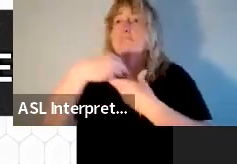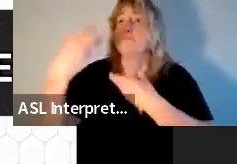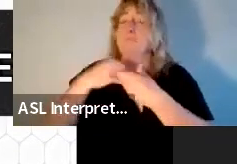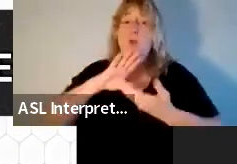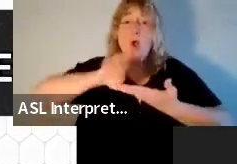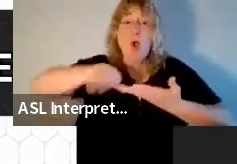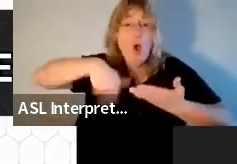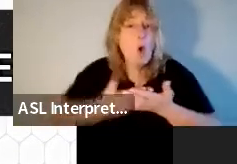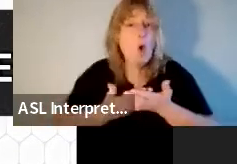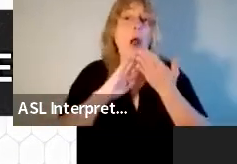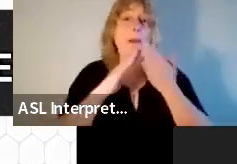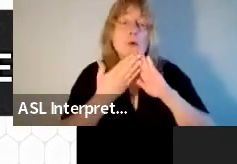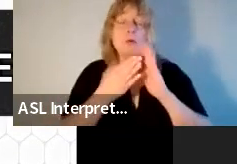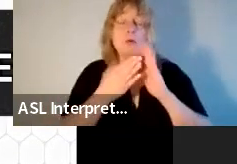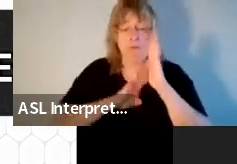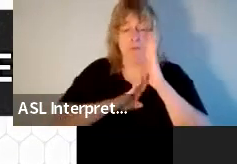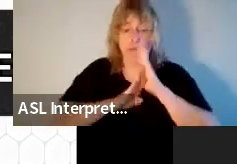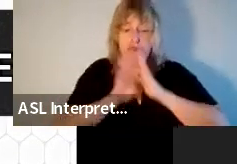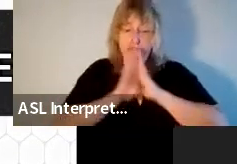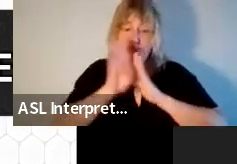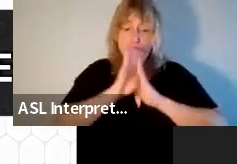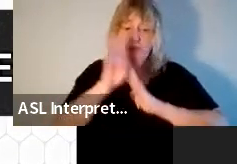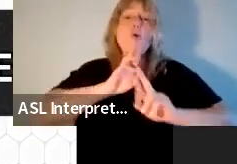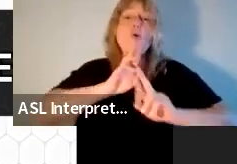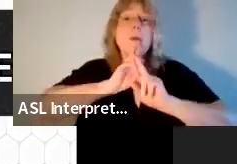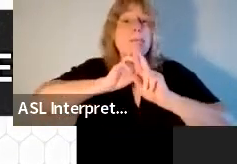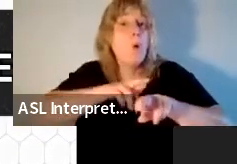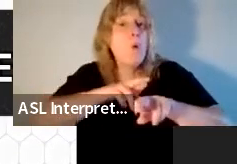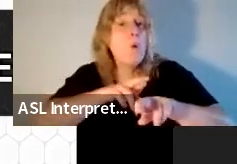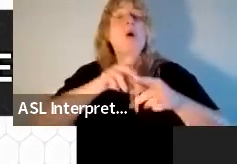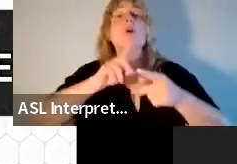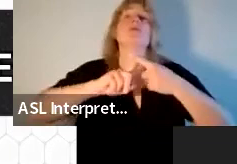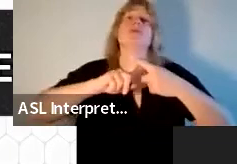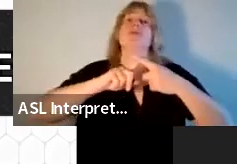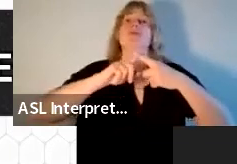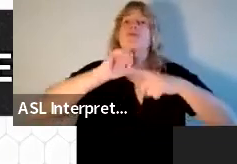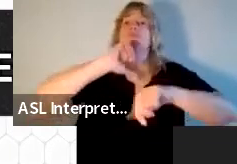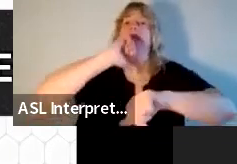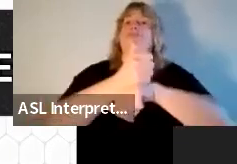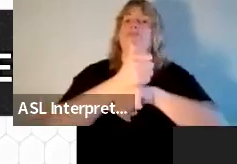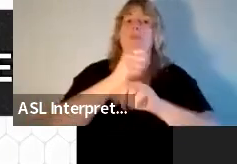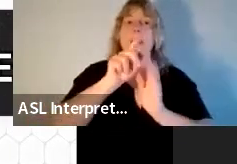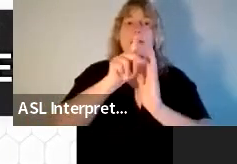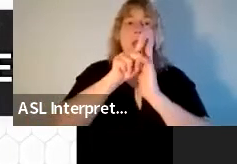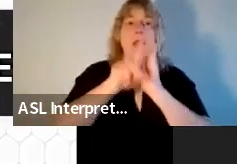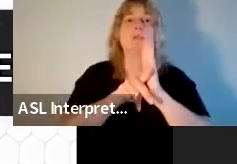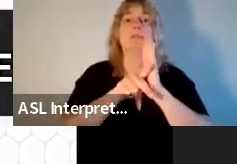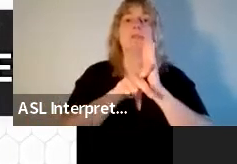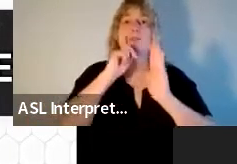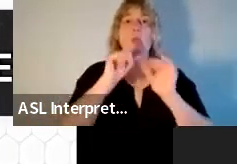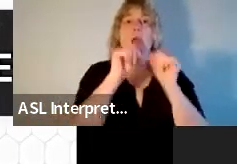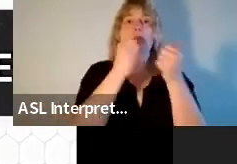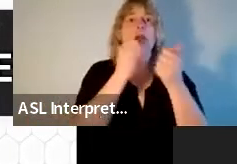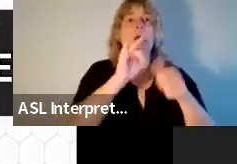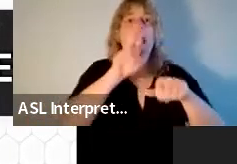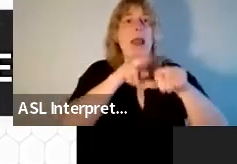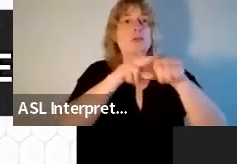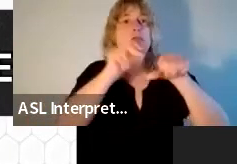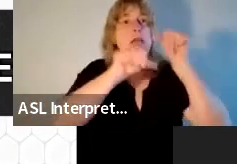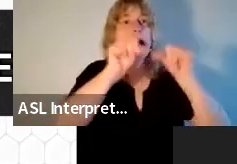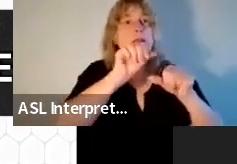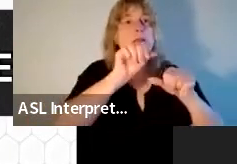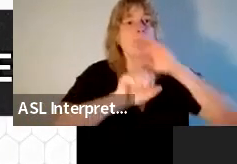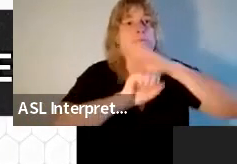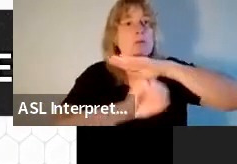report that should shape the policies of funding agencies like the National Science Foundation, the Department of